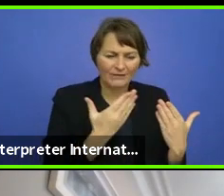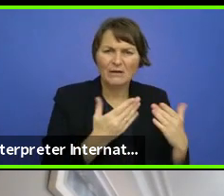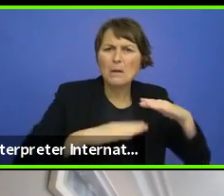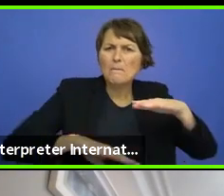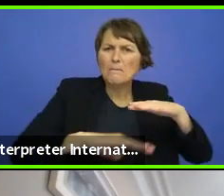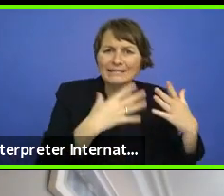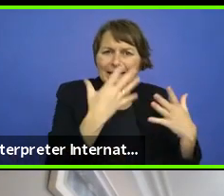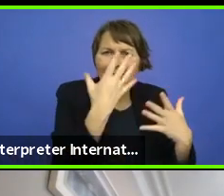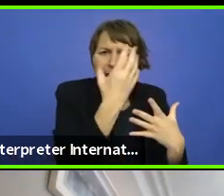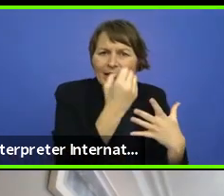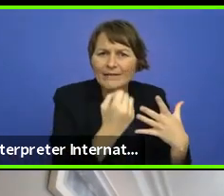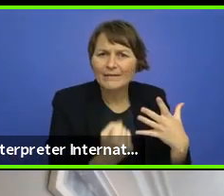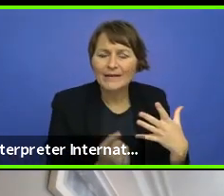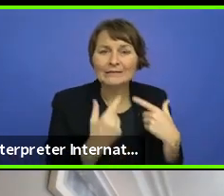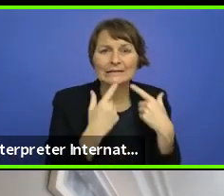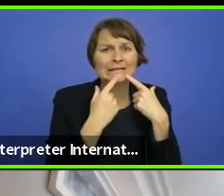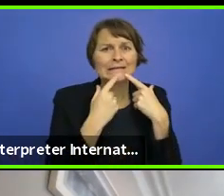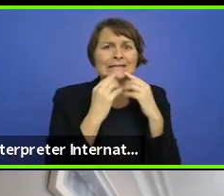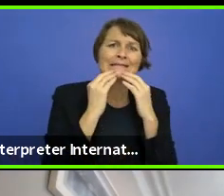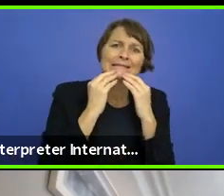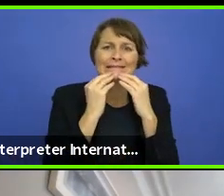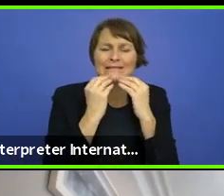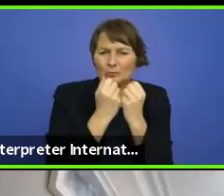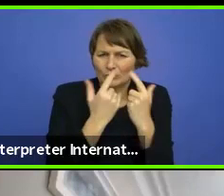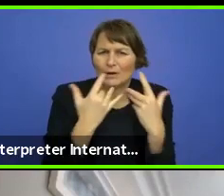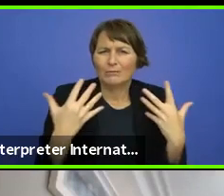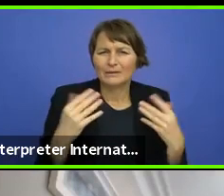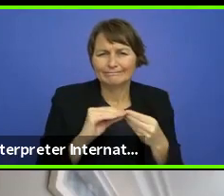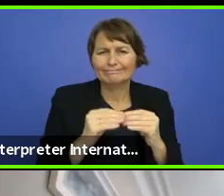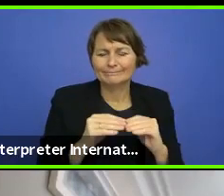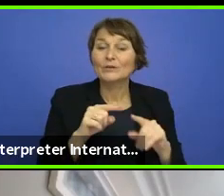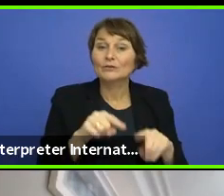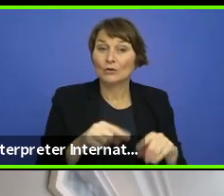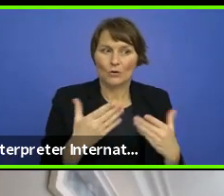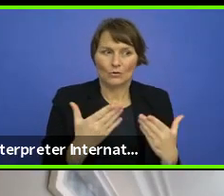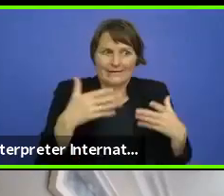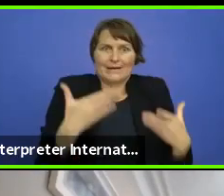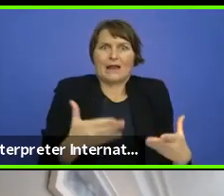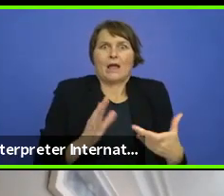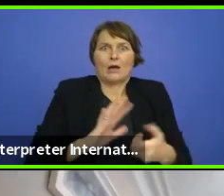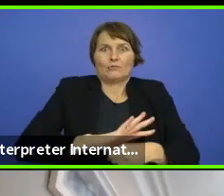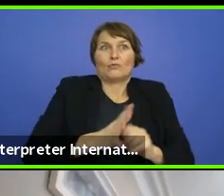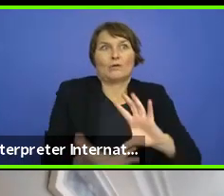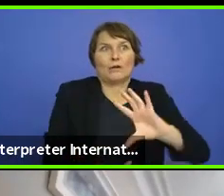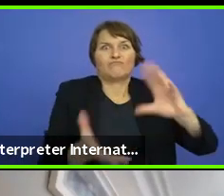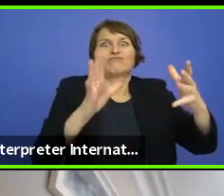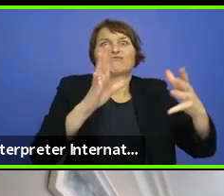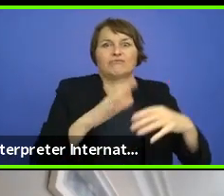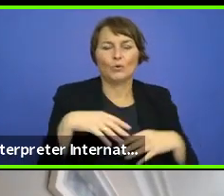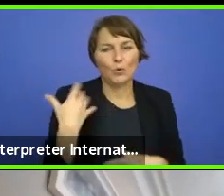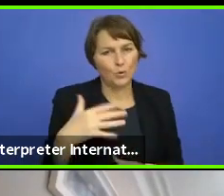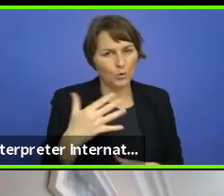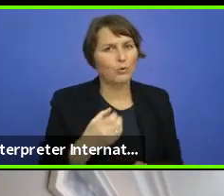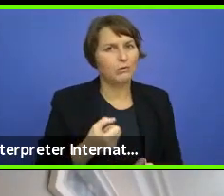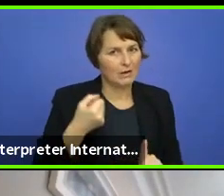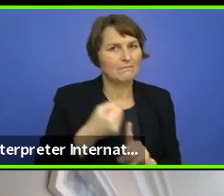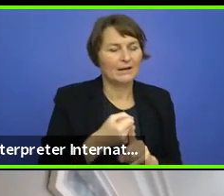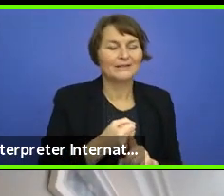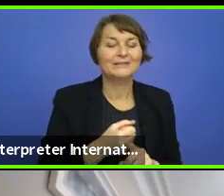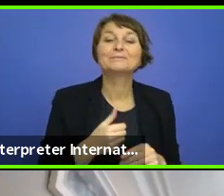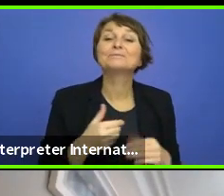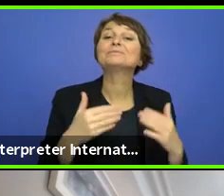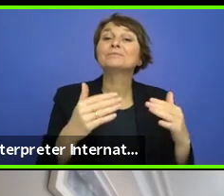unfortunately more and more people in the sector, especially in the current crisis. And then we had a third round table where we